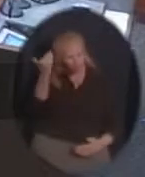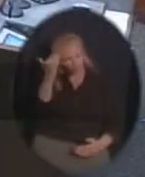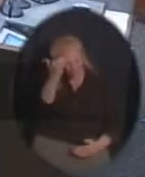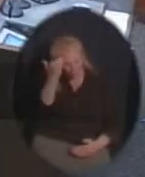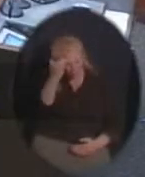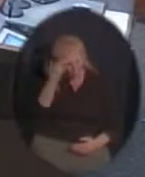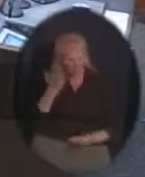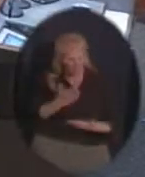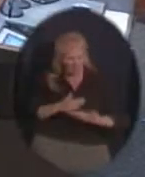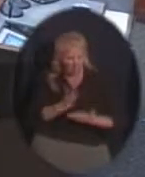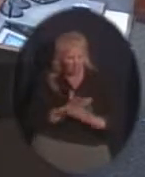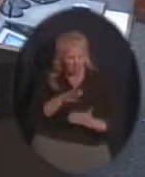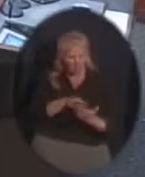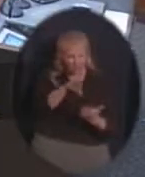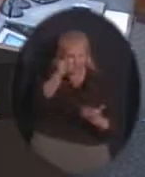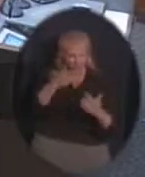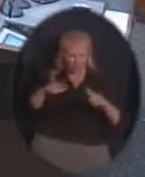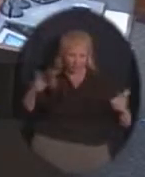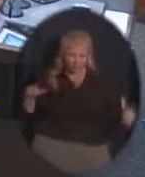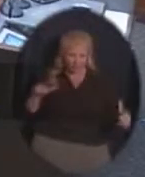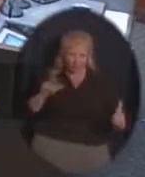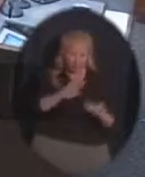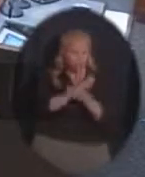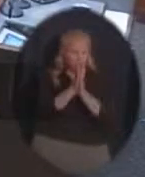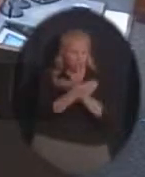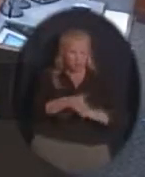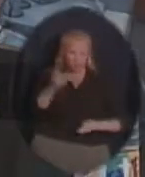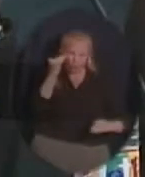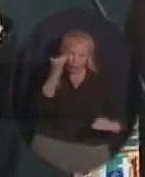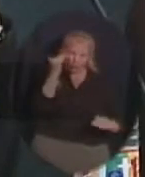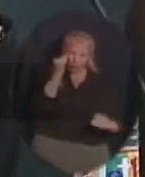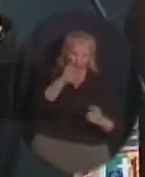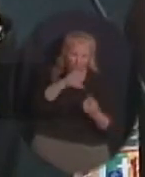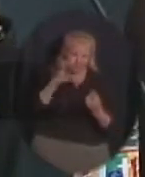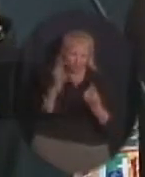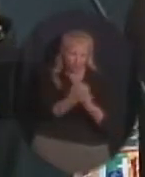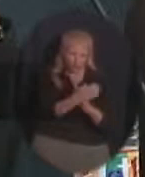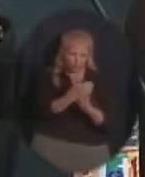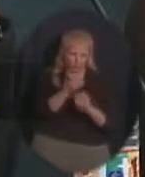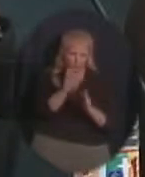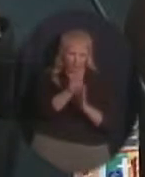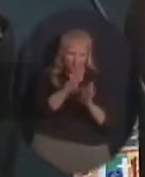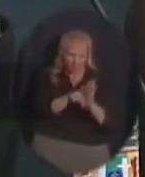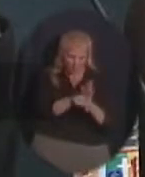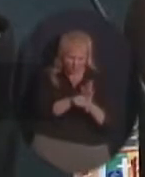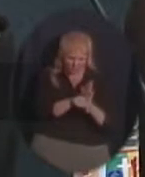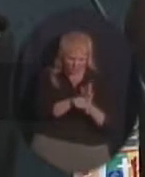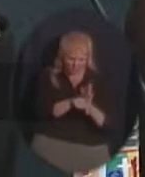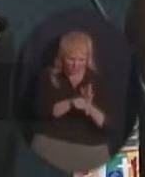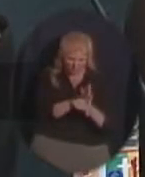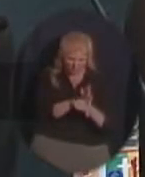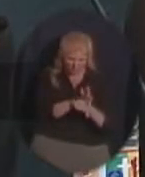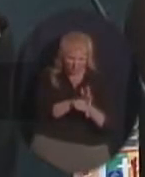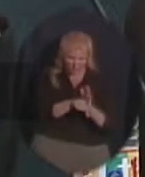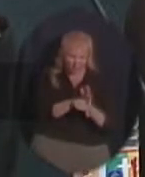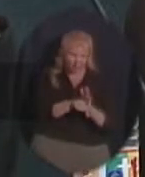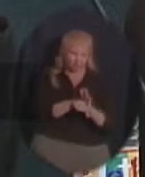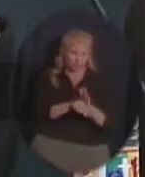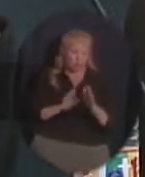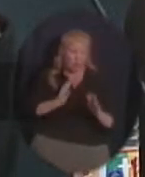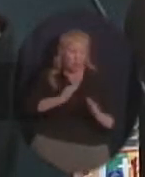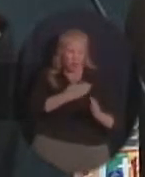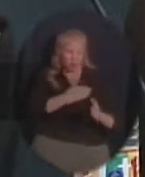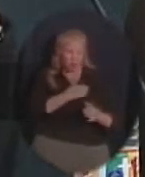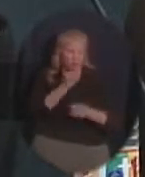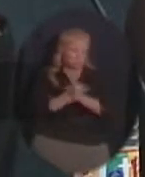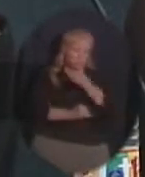and the background of the people, and I think at whatever level we do that, that is a good thing as far as our international global economy